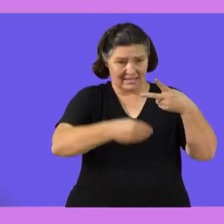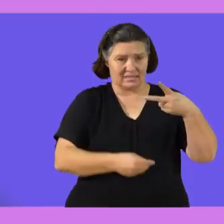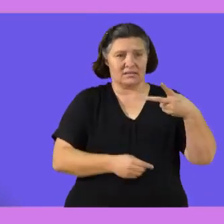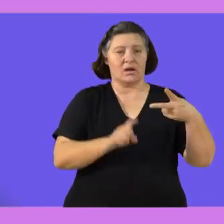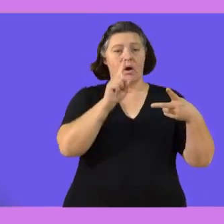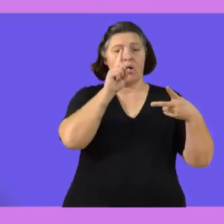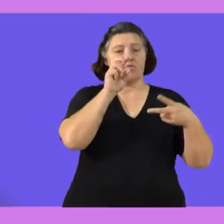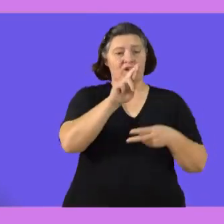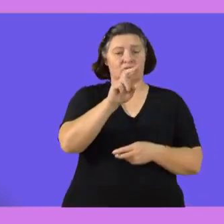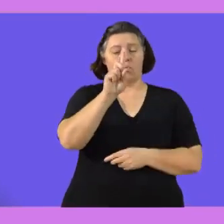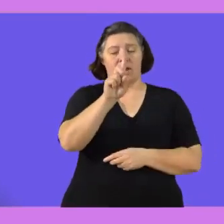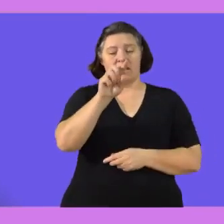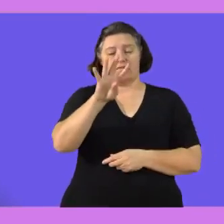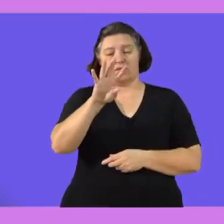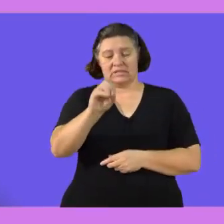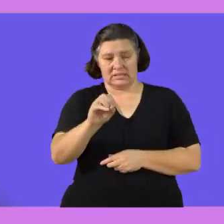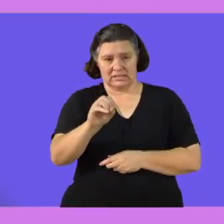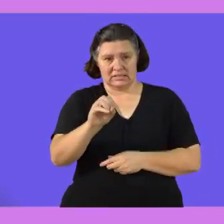plus 140